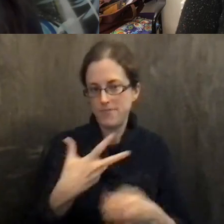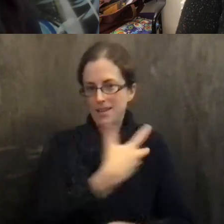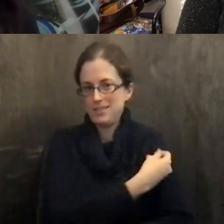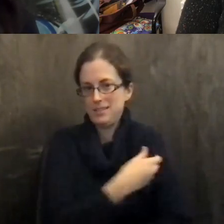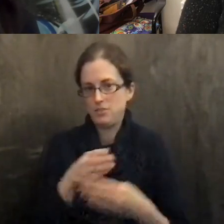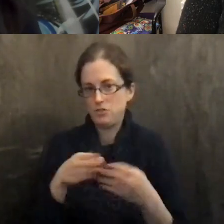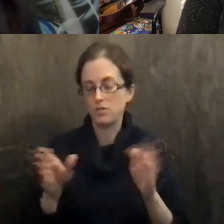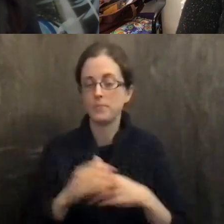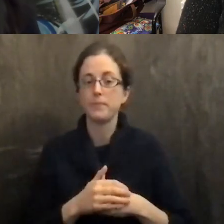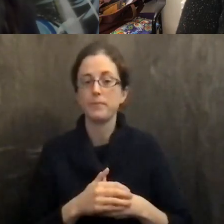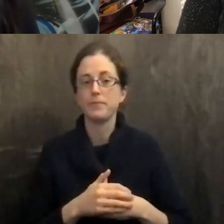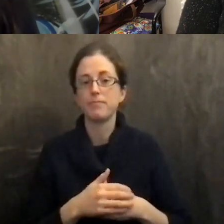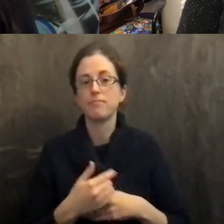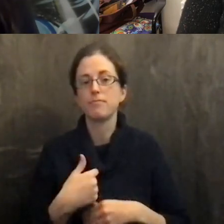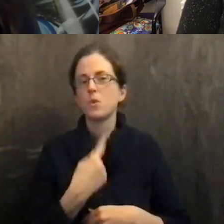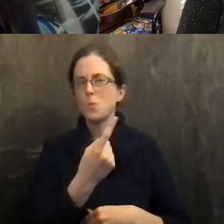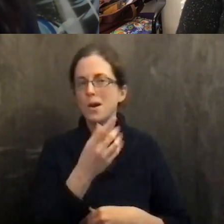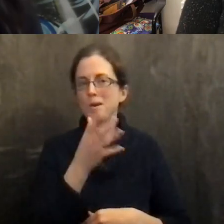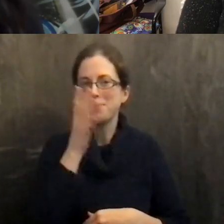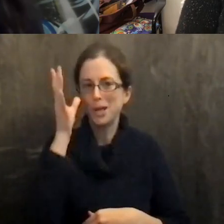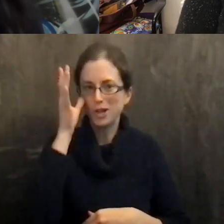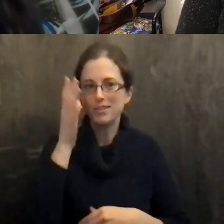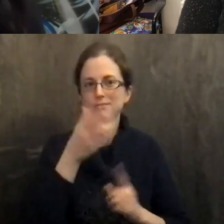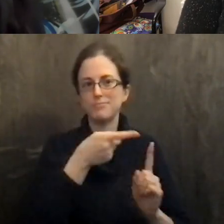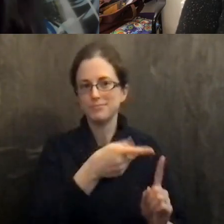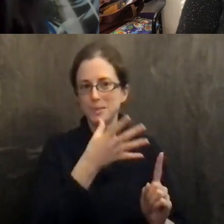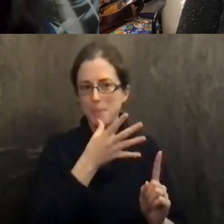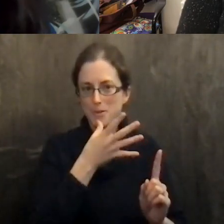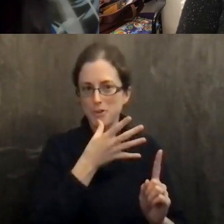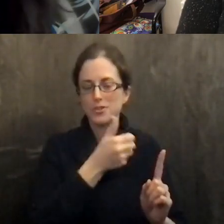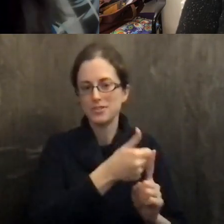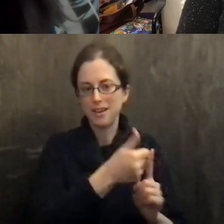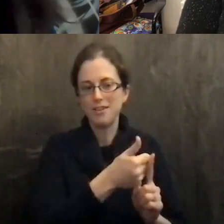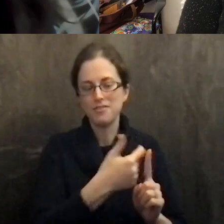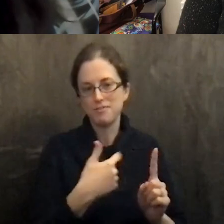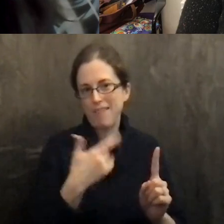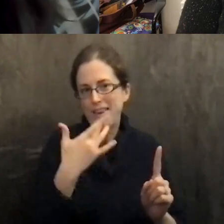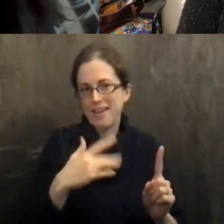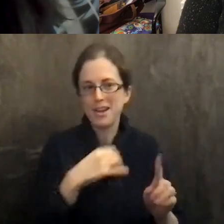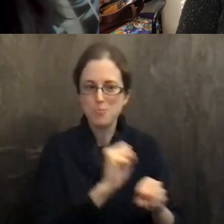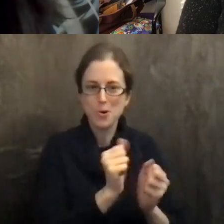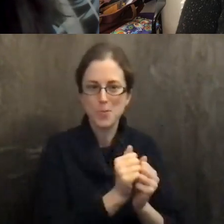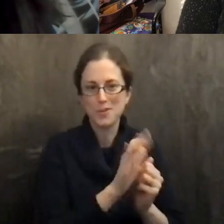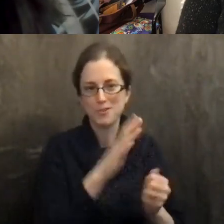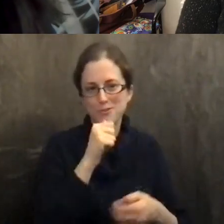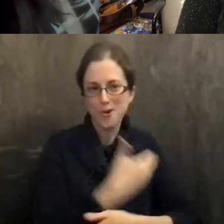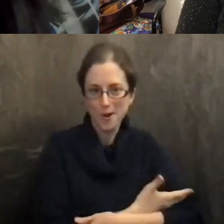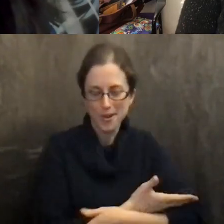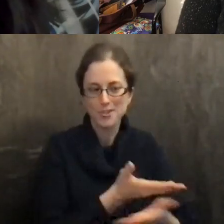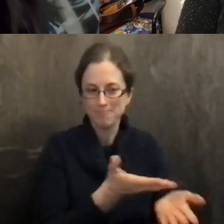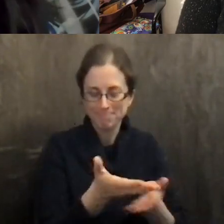I'm lucky to take care of her daughter, and she took it upon herself to create a vaccine event that